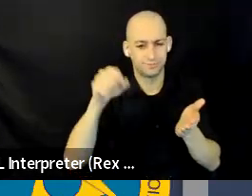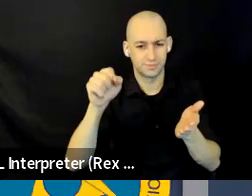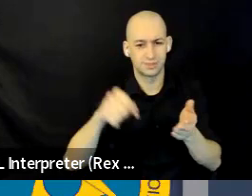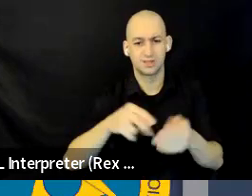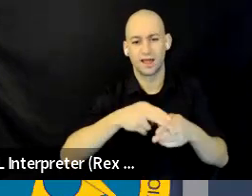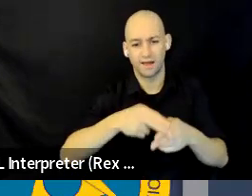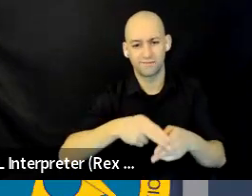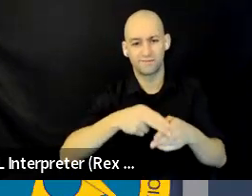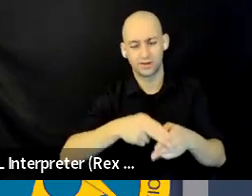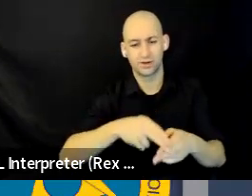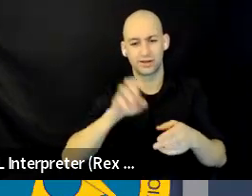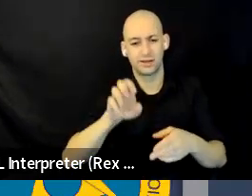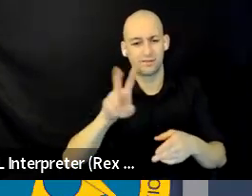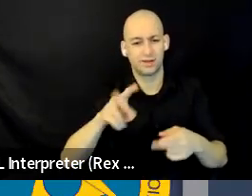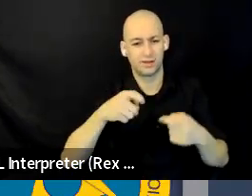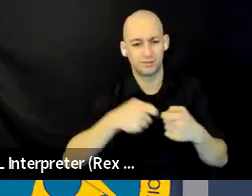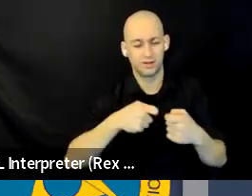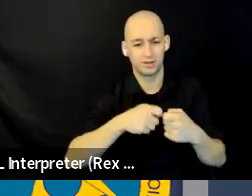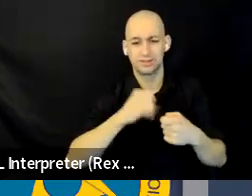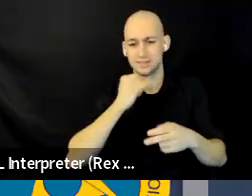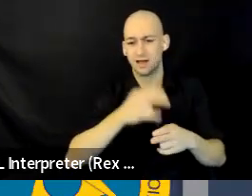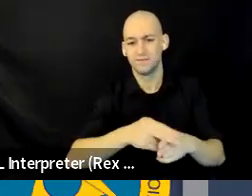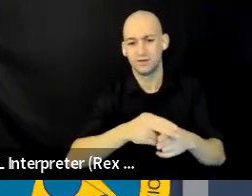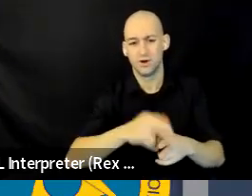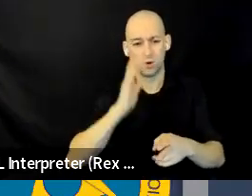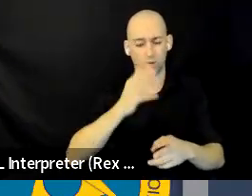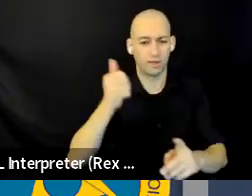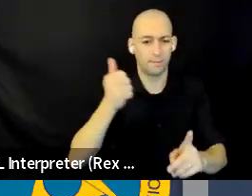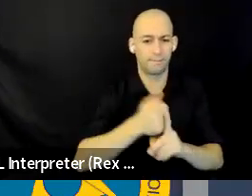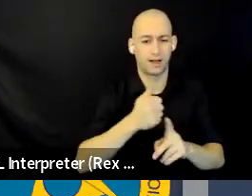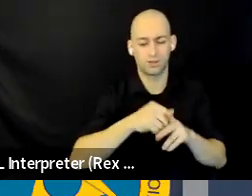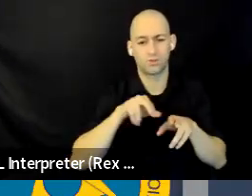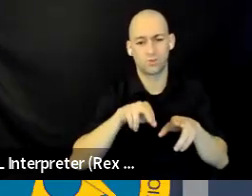heavier and will impact our roadways more than